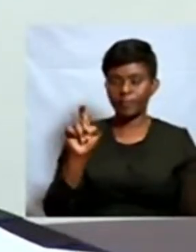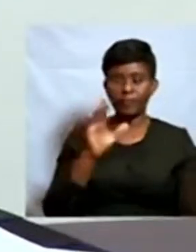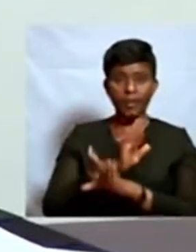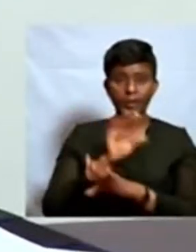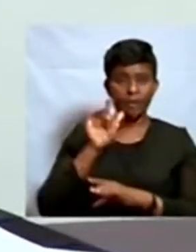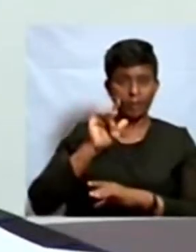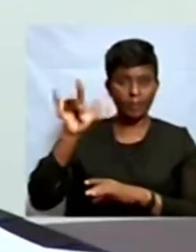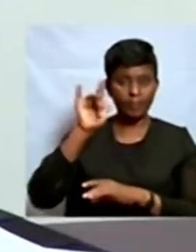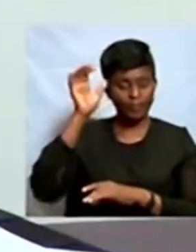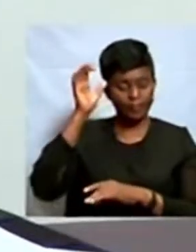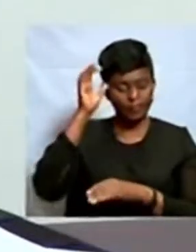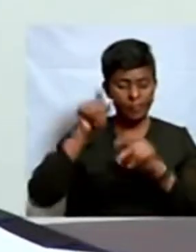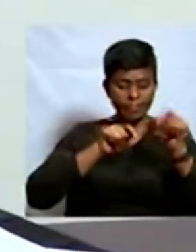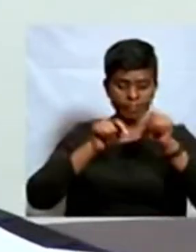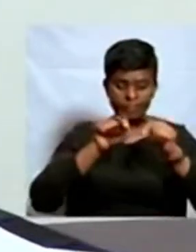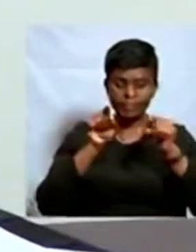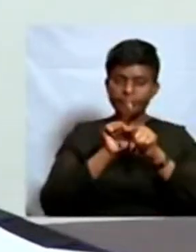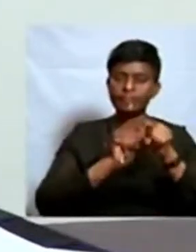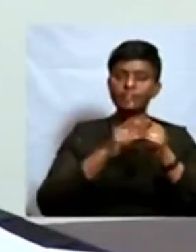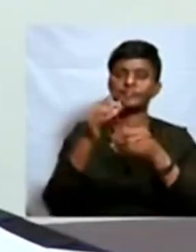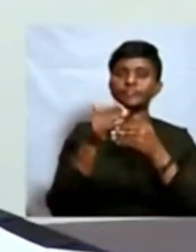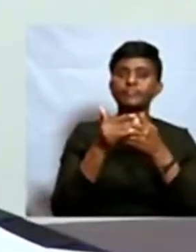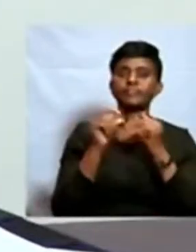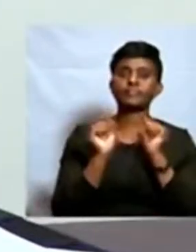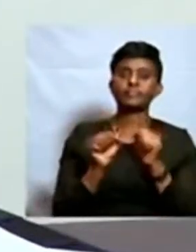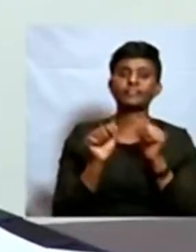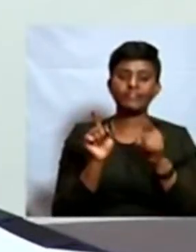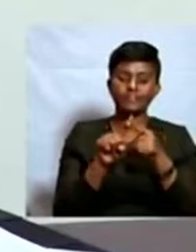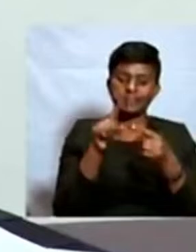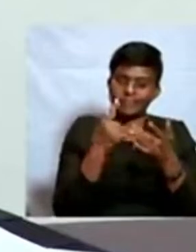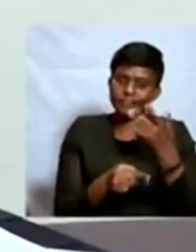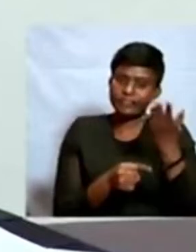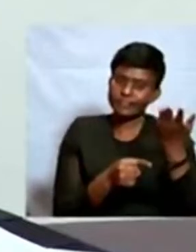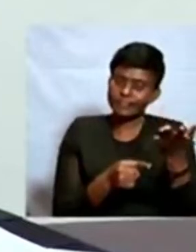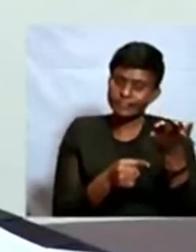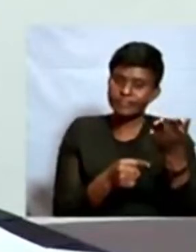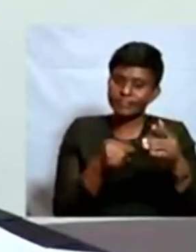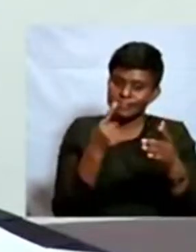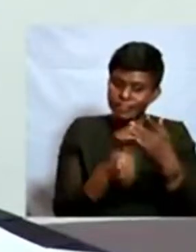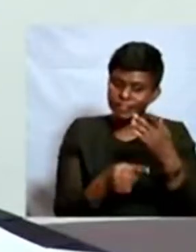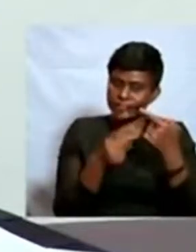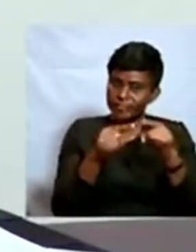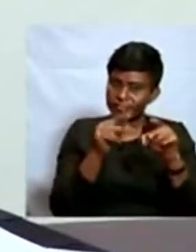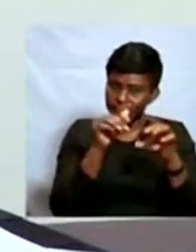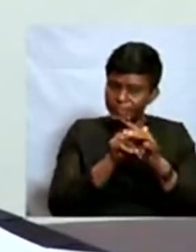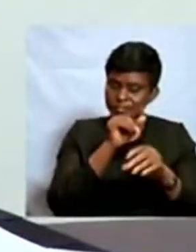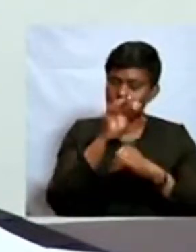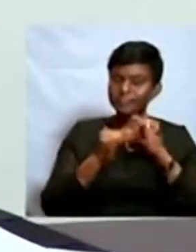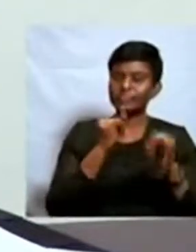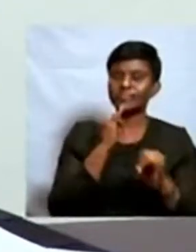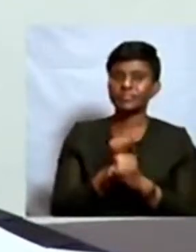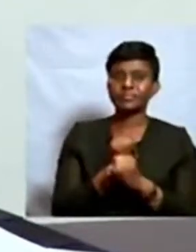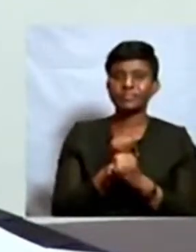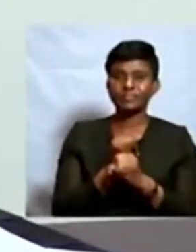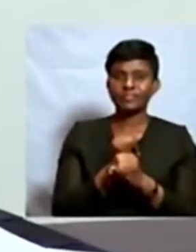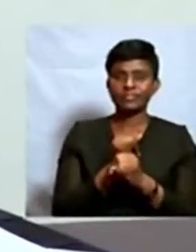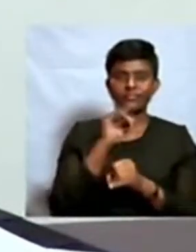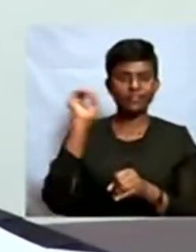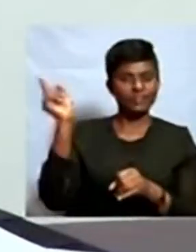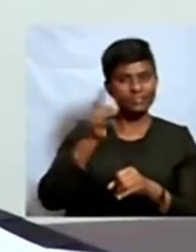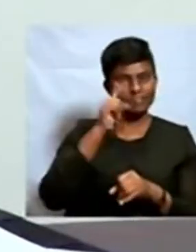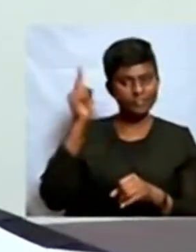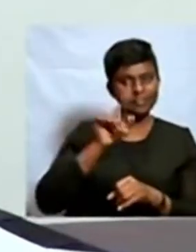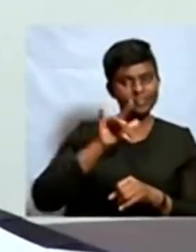Aviation regulations come closer to what is pertaining internationally across the